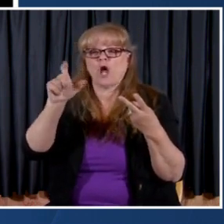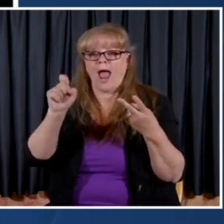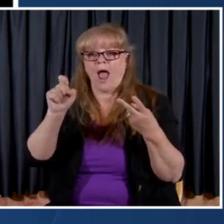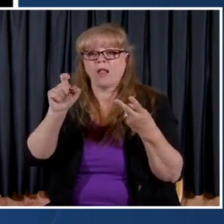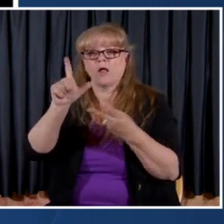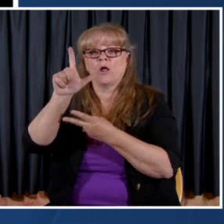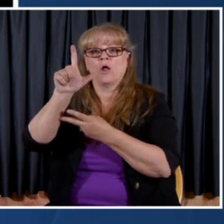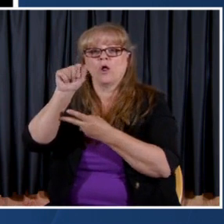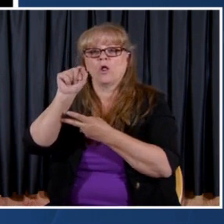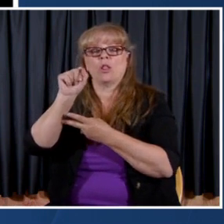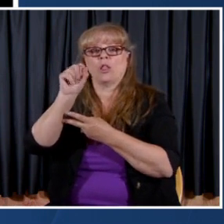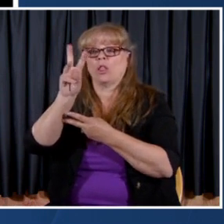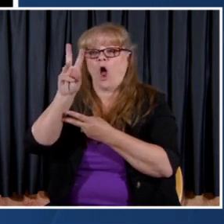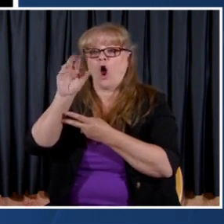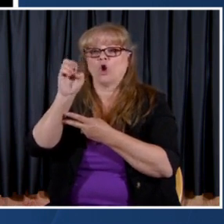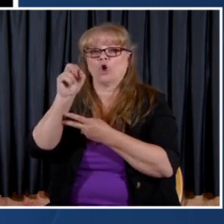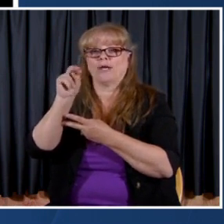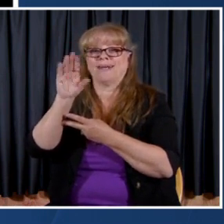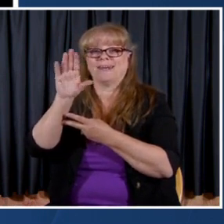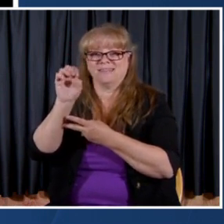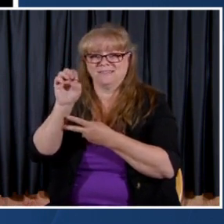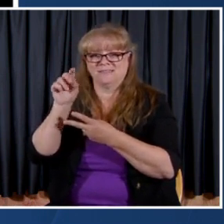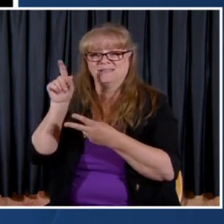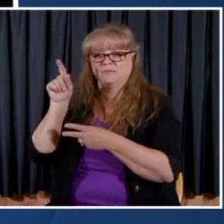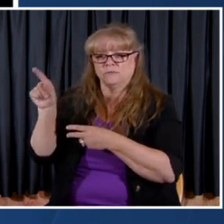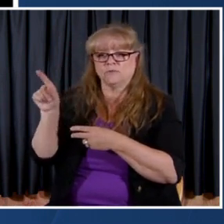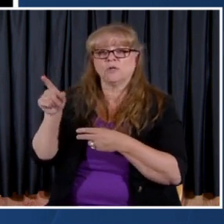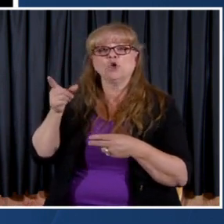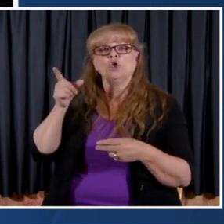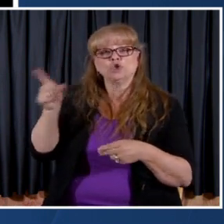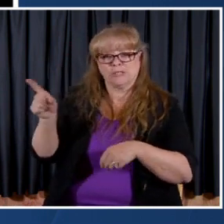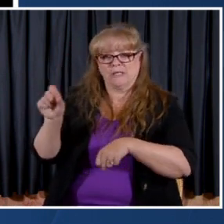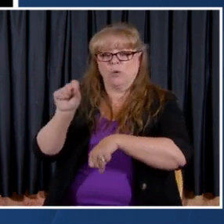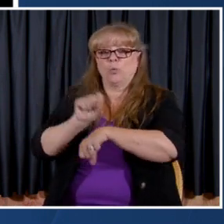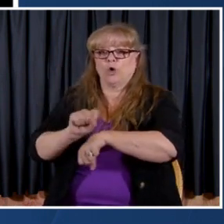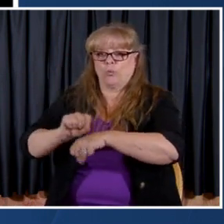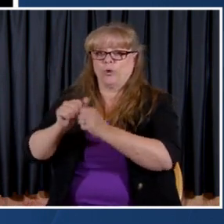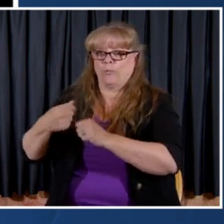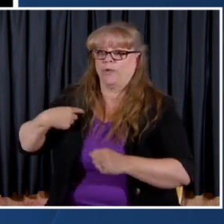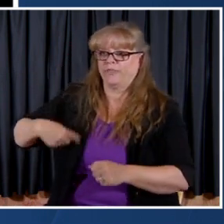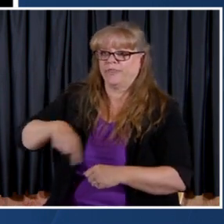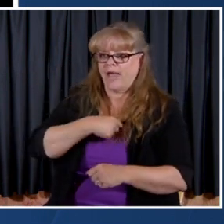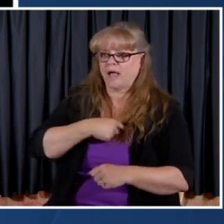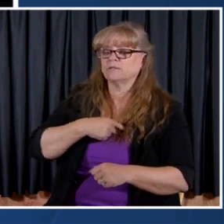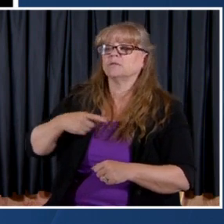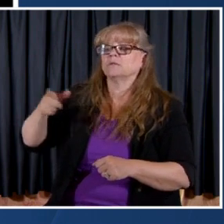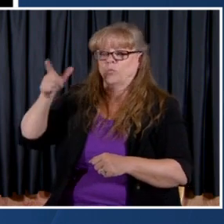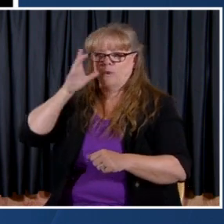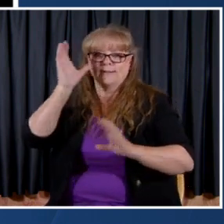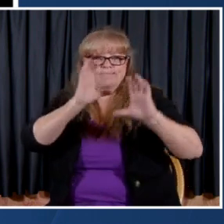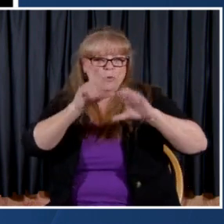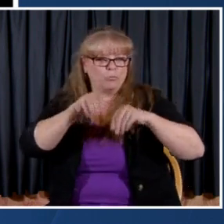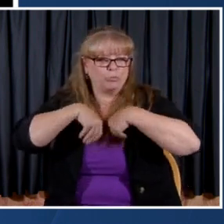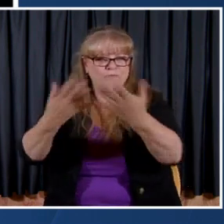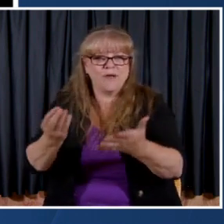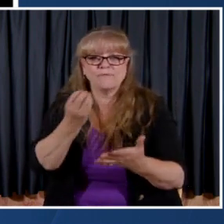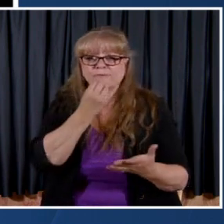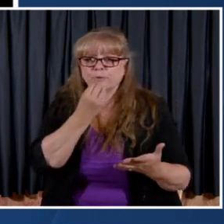the food needs of our residents. I know there's also been discussion at the national level of increasing SNAP payments